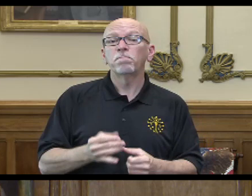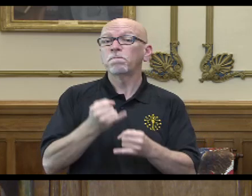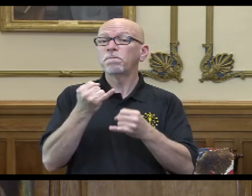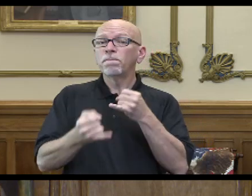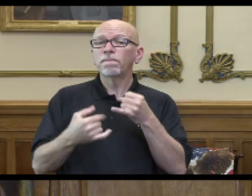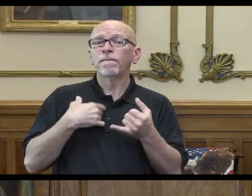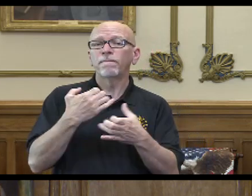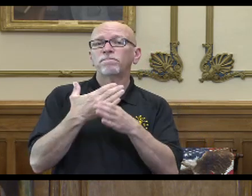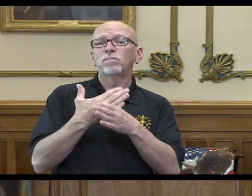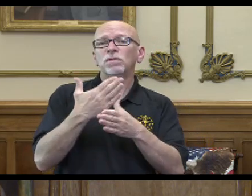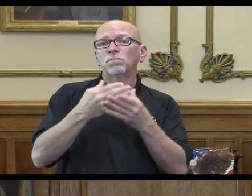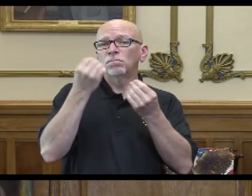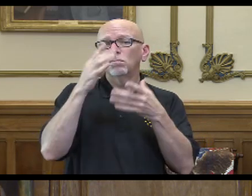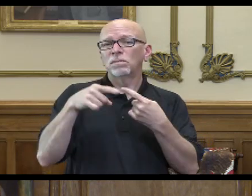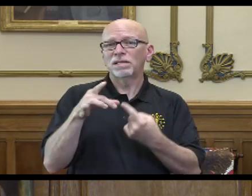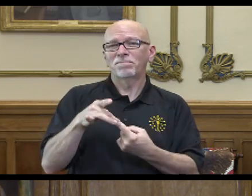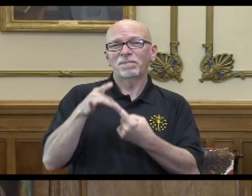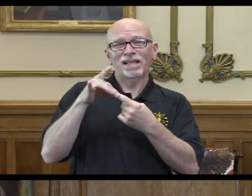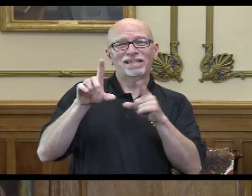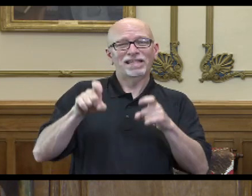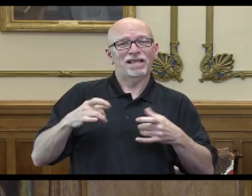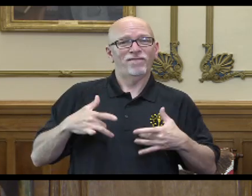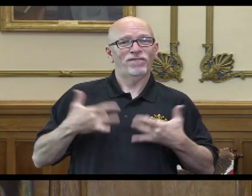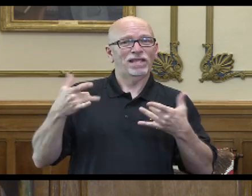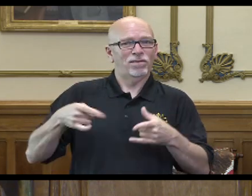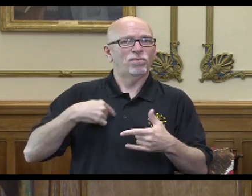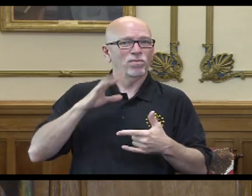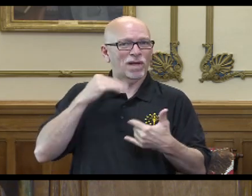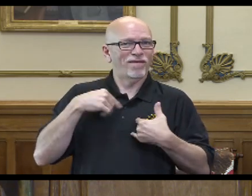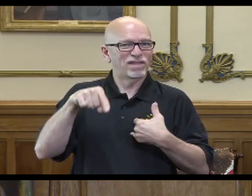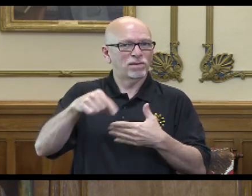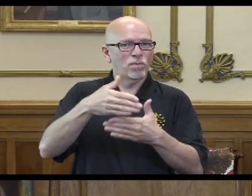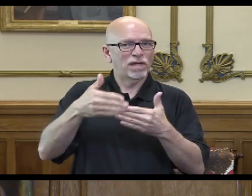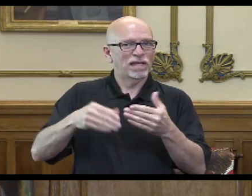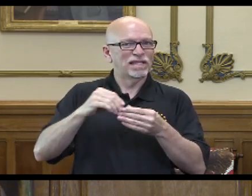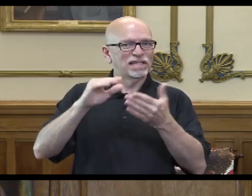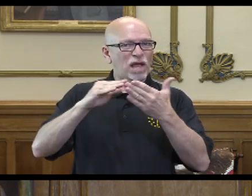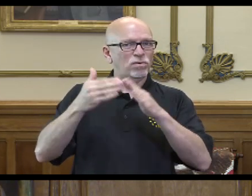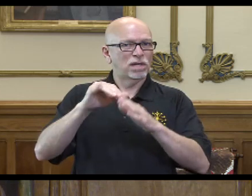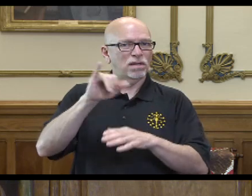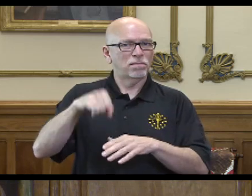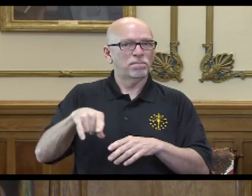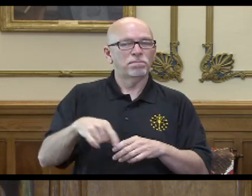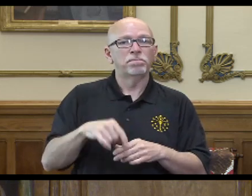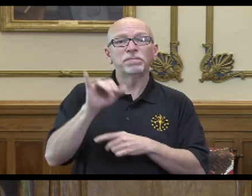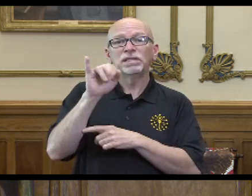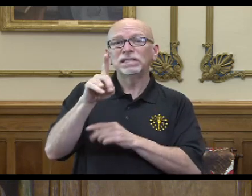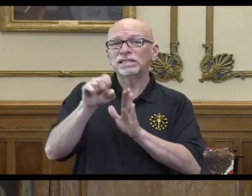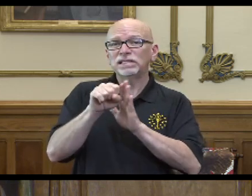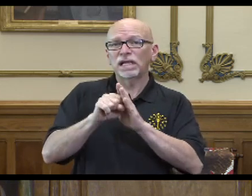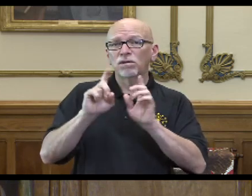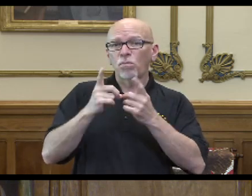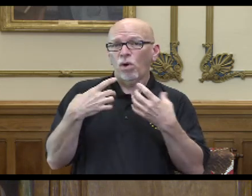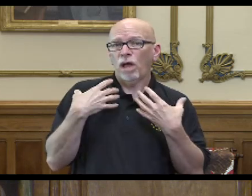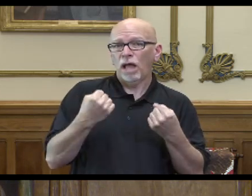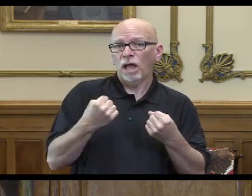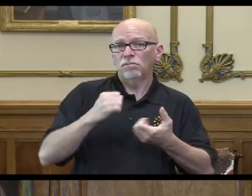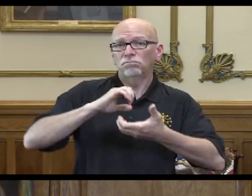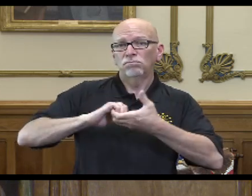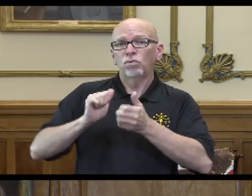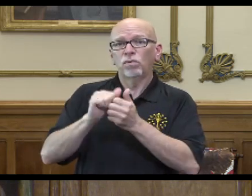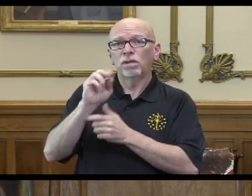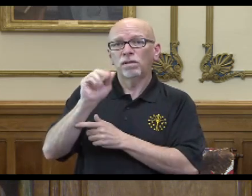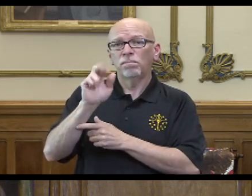want to share details about a special testing event that we're offering this weekend downtown. The Indiana State Department of Health, in partnership with the